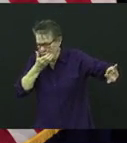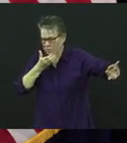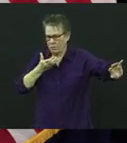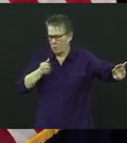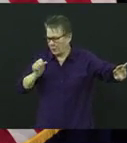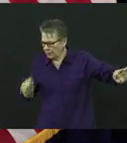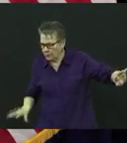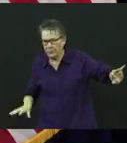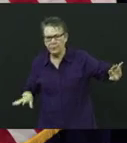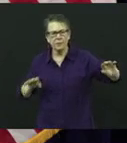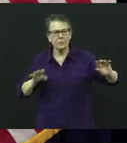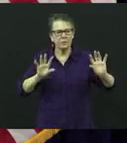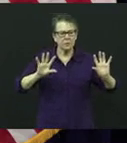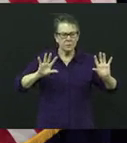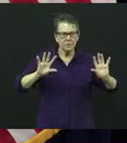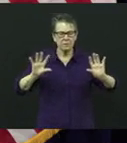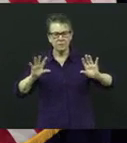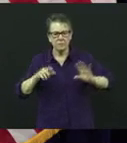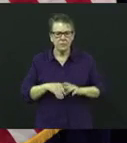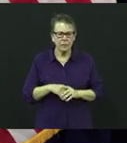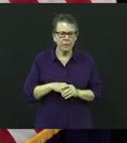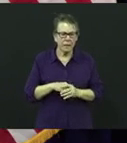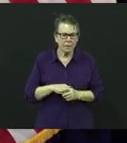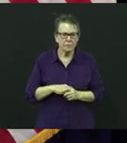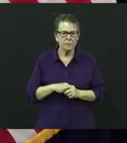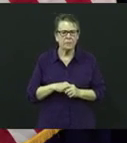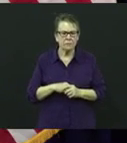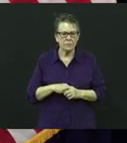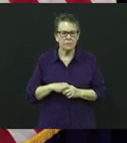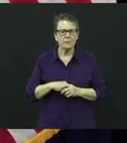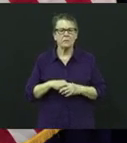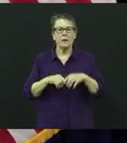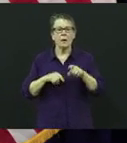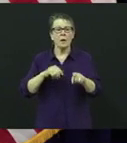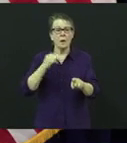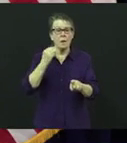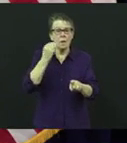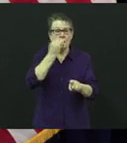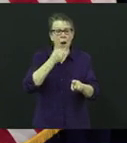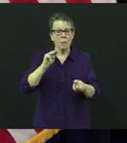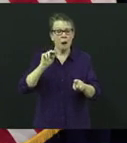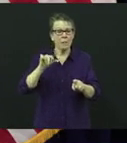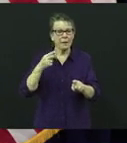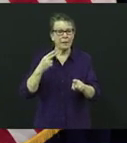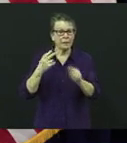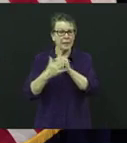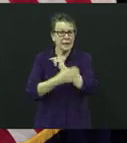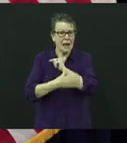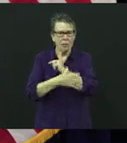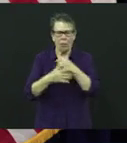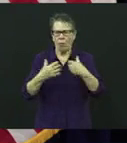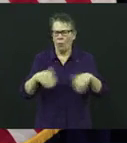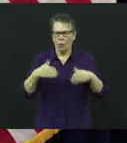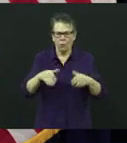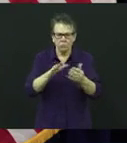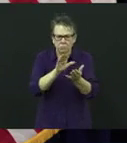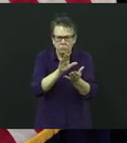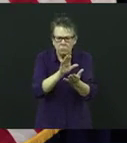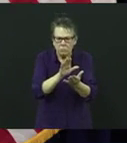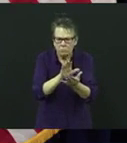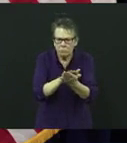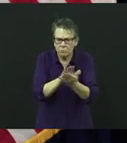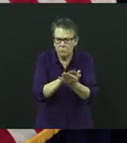as Jared knows better than anybody, we are up and down the state and we will not take any non-compliant